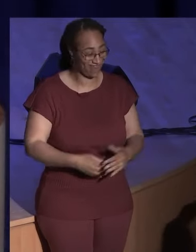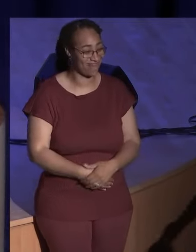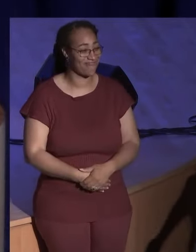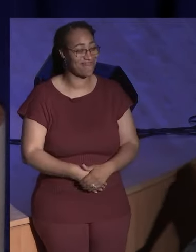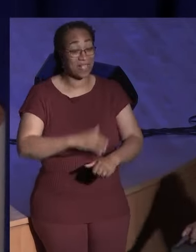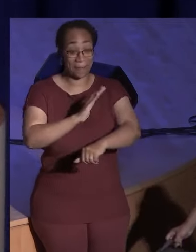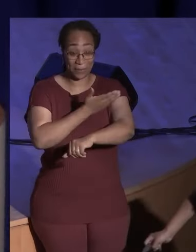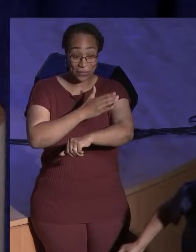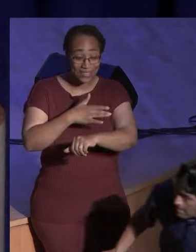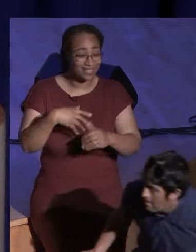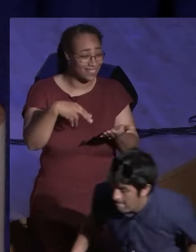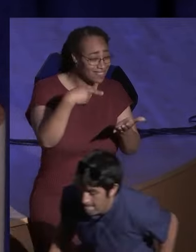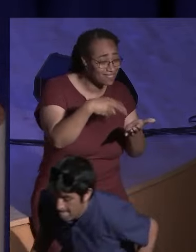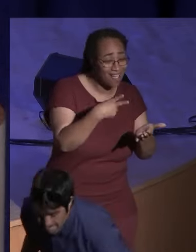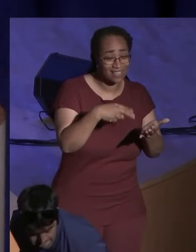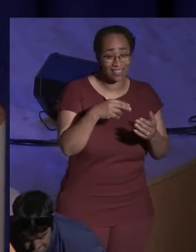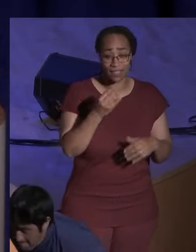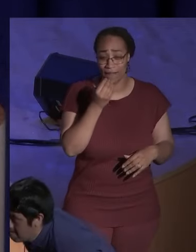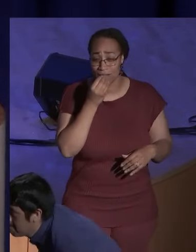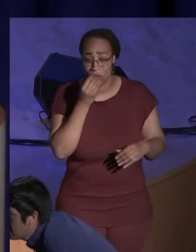and family.